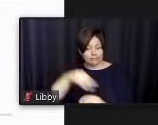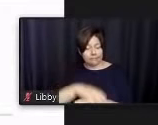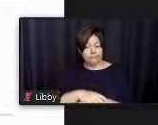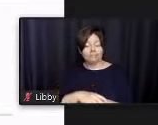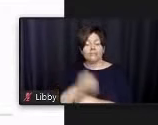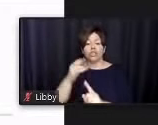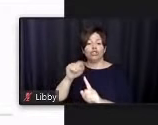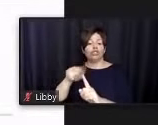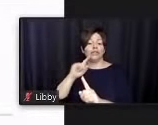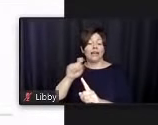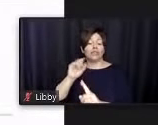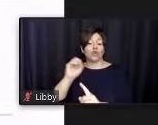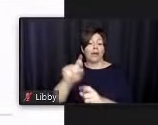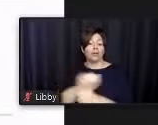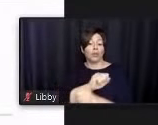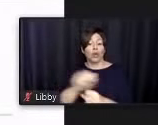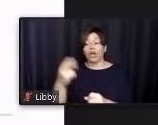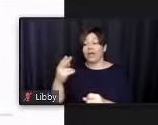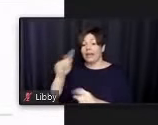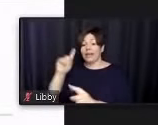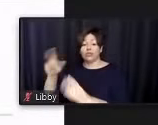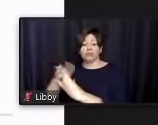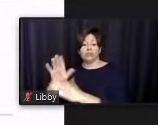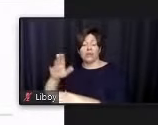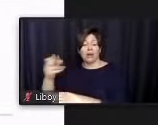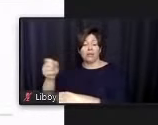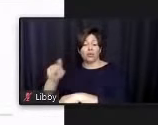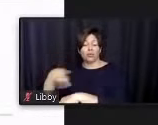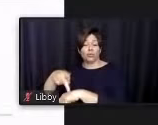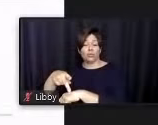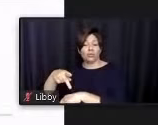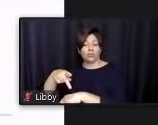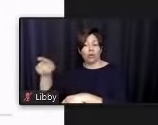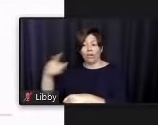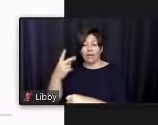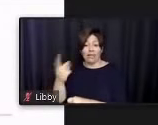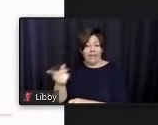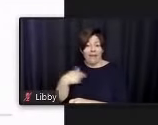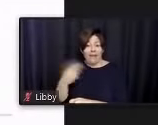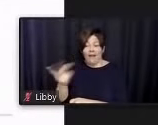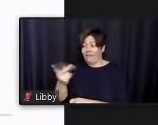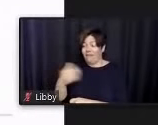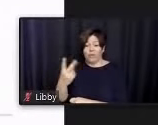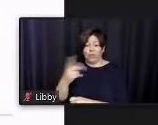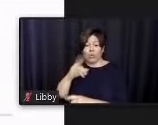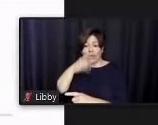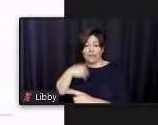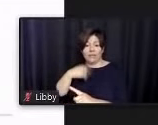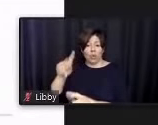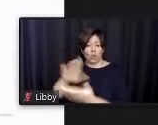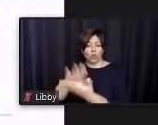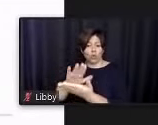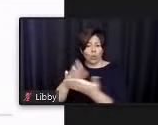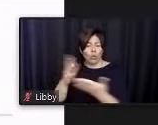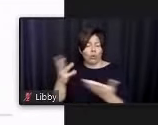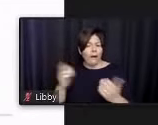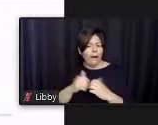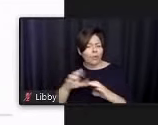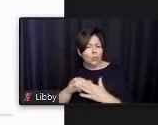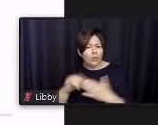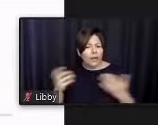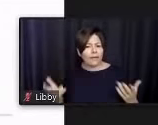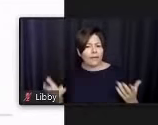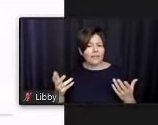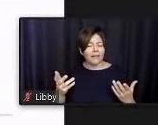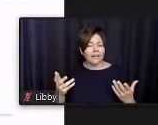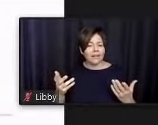has to go back to work. He's going to be high school principal, and they got 2 kids who need to go to school. How are we going to do this? How are we going to do this if the